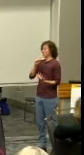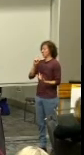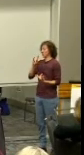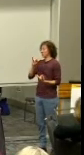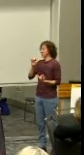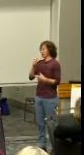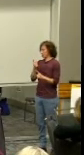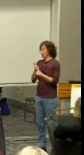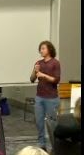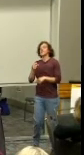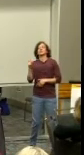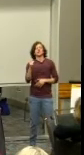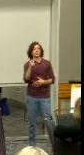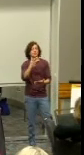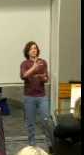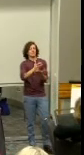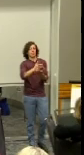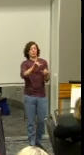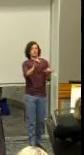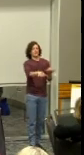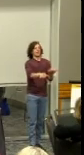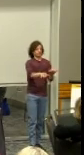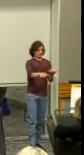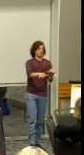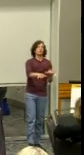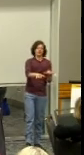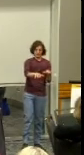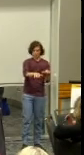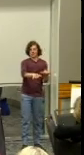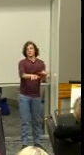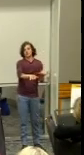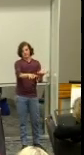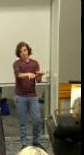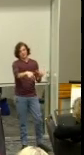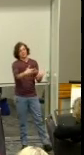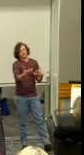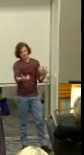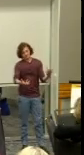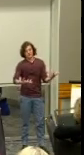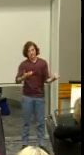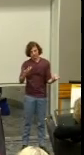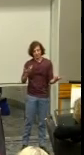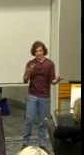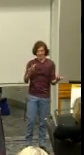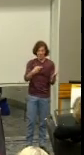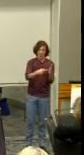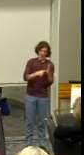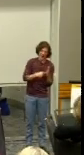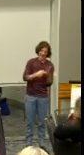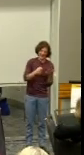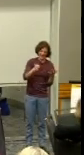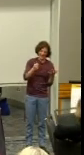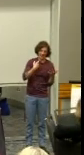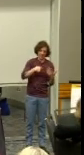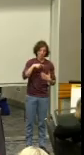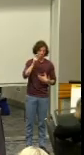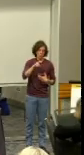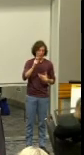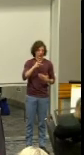so all of the parking will stay. That's part of, required, we need that much